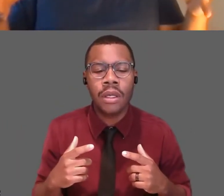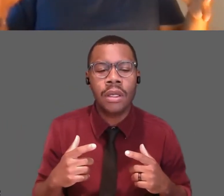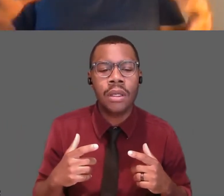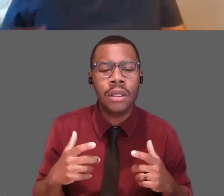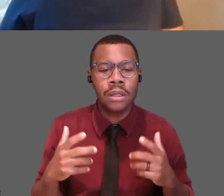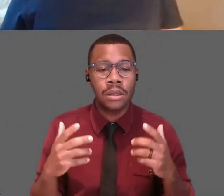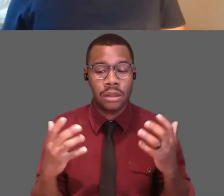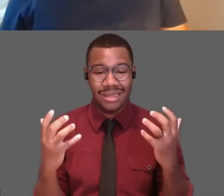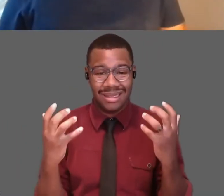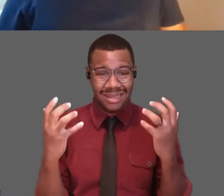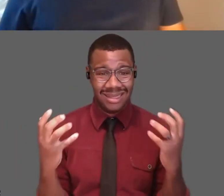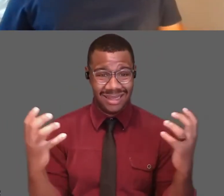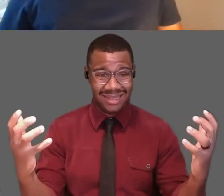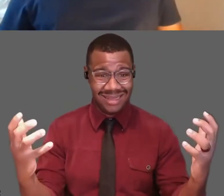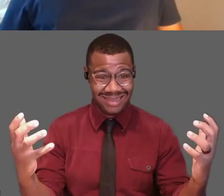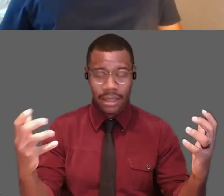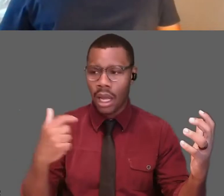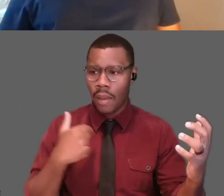audience?